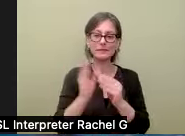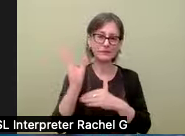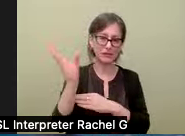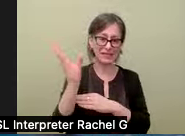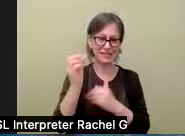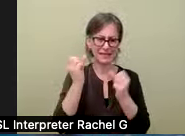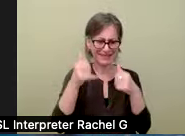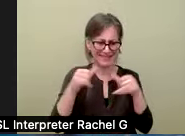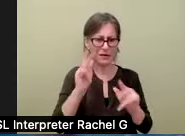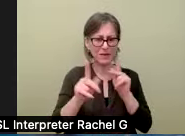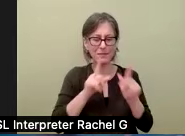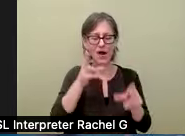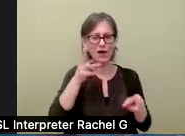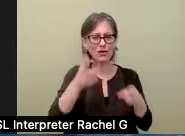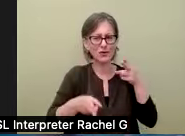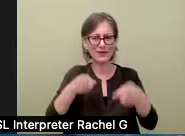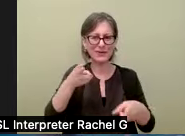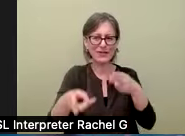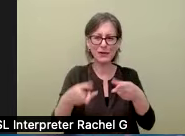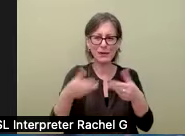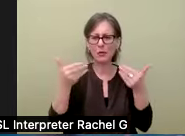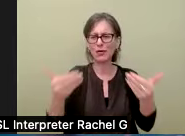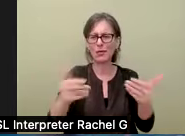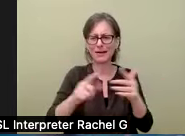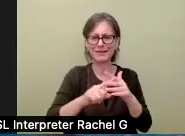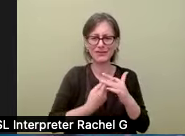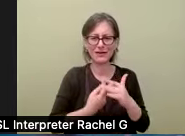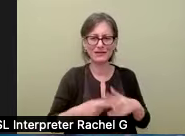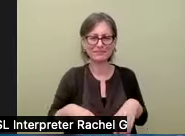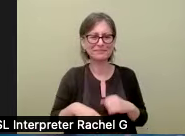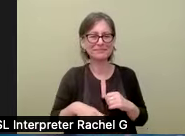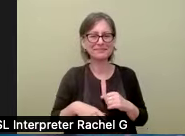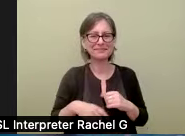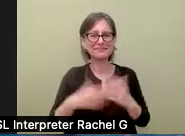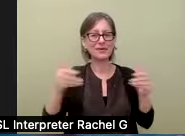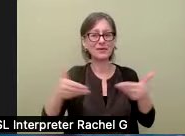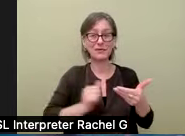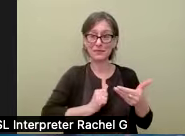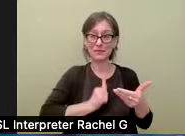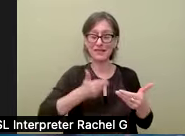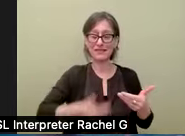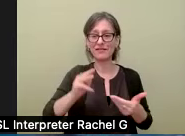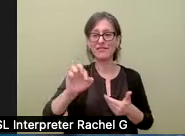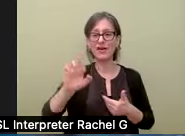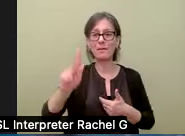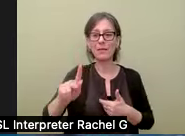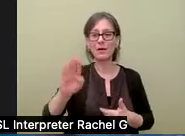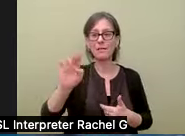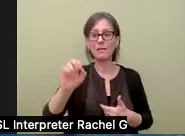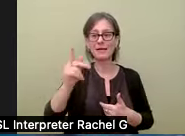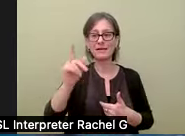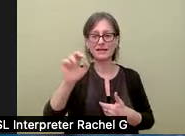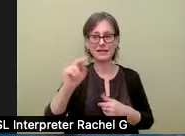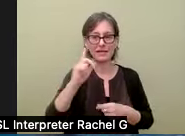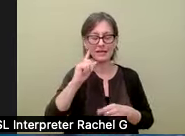people joining, but we're going to go ahead and get started. Just want to introduce myself. I'm Mark Benthian, Executive Director for